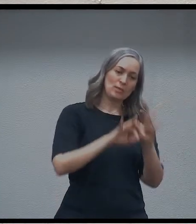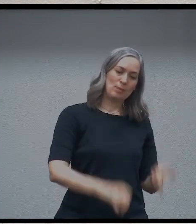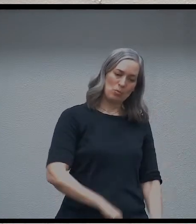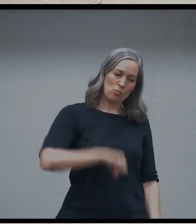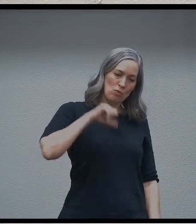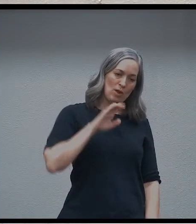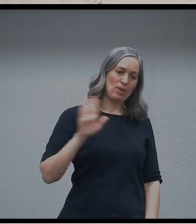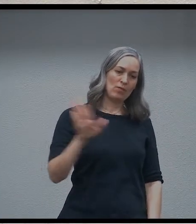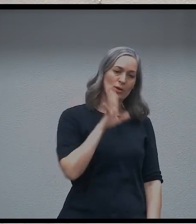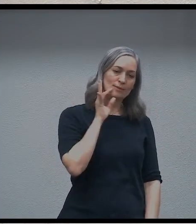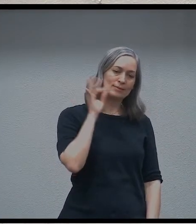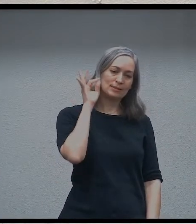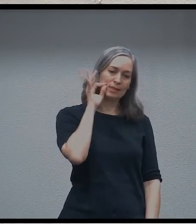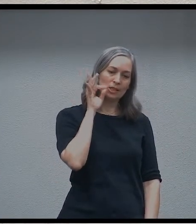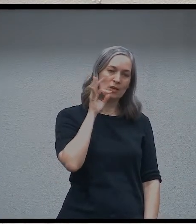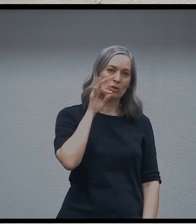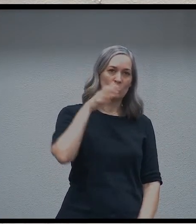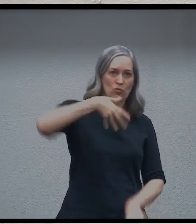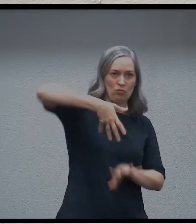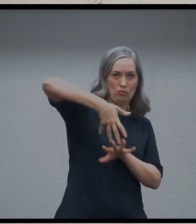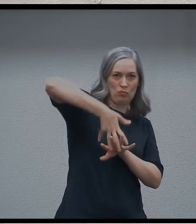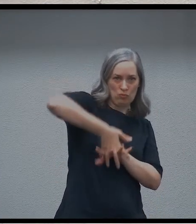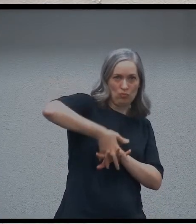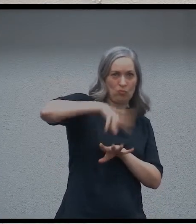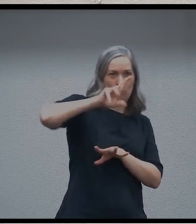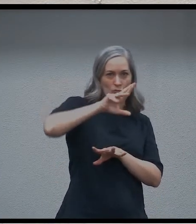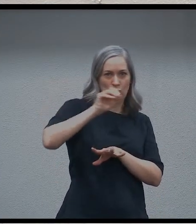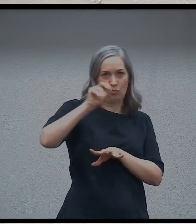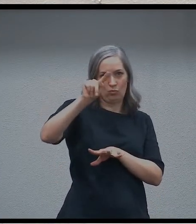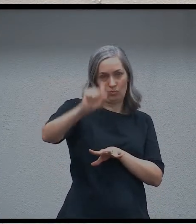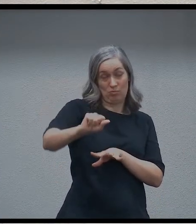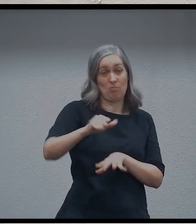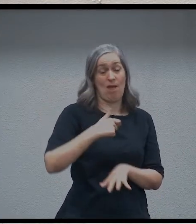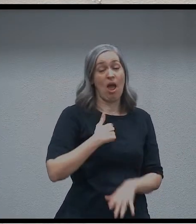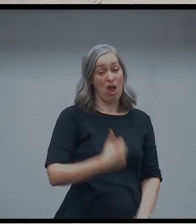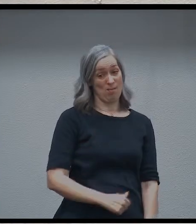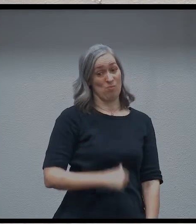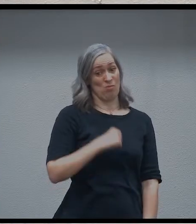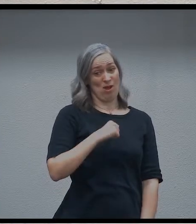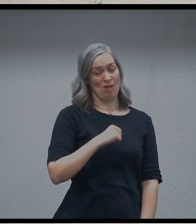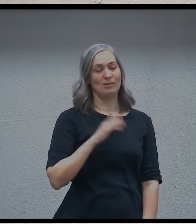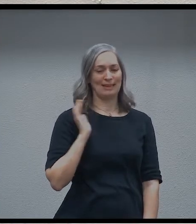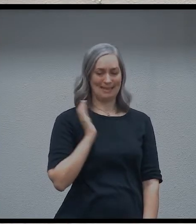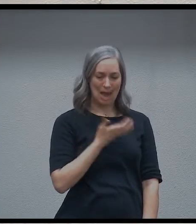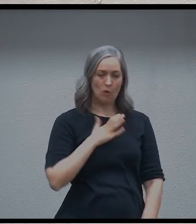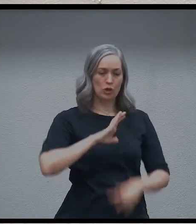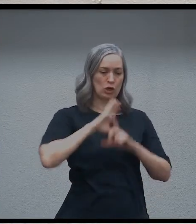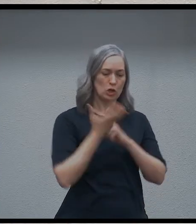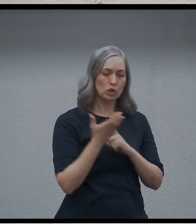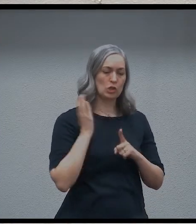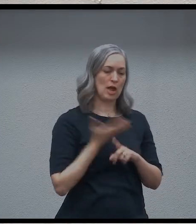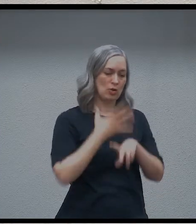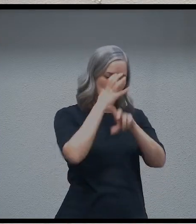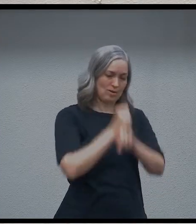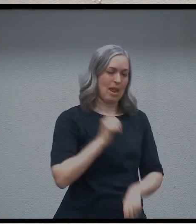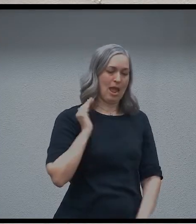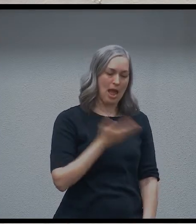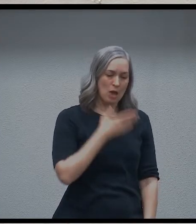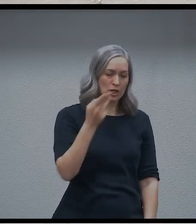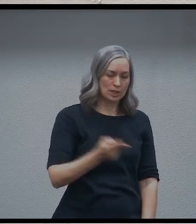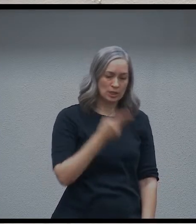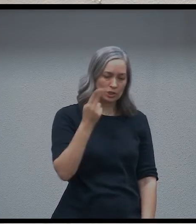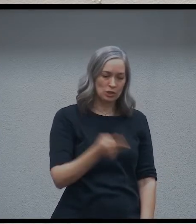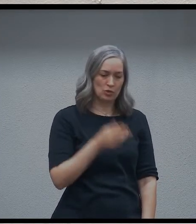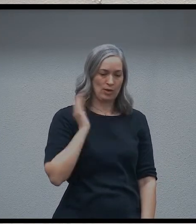roots. At least, I'm proud of them. Yes, they are our culture, our traditions, and our history.